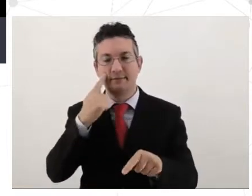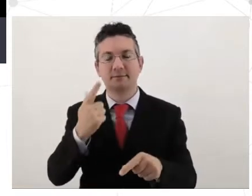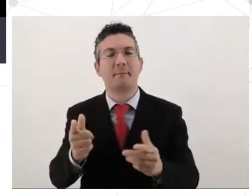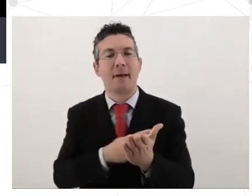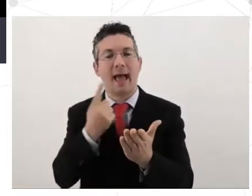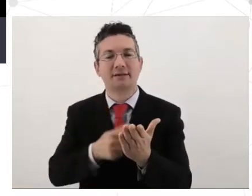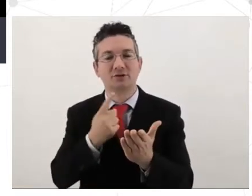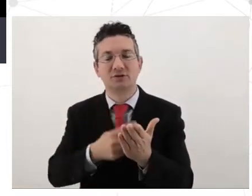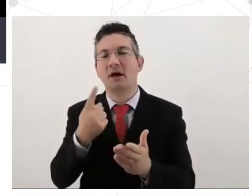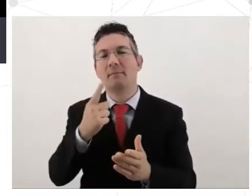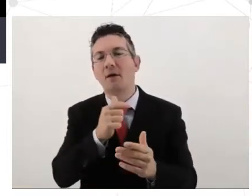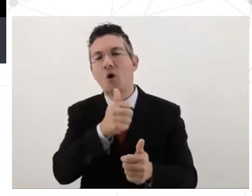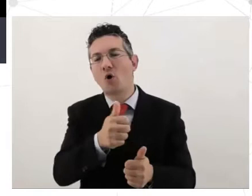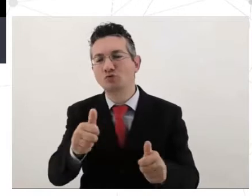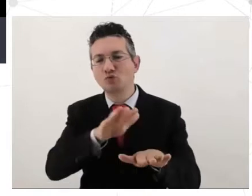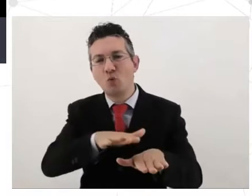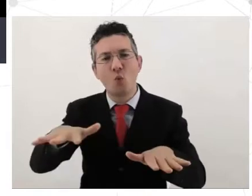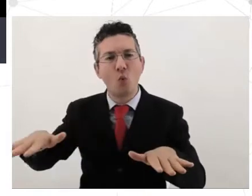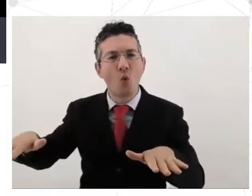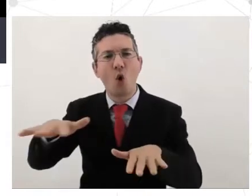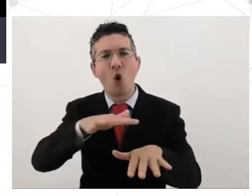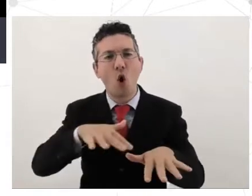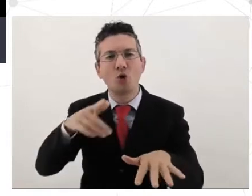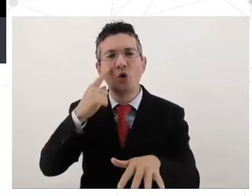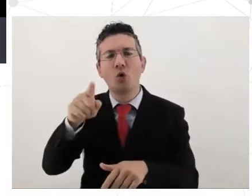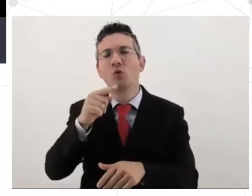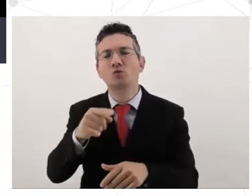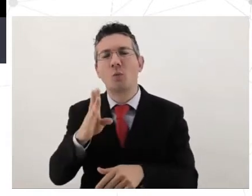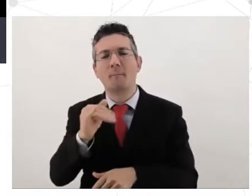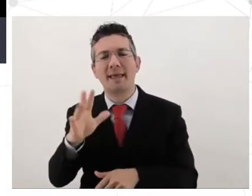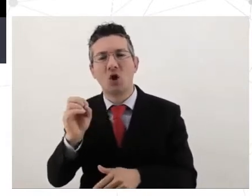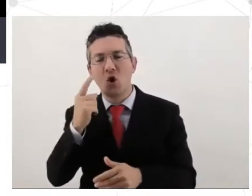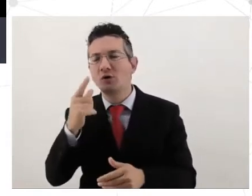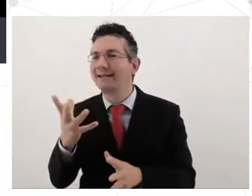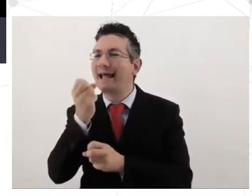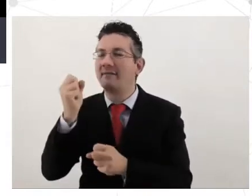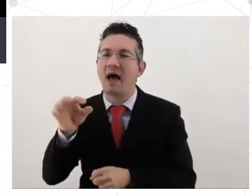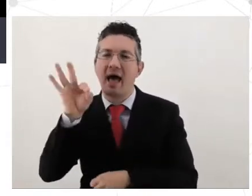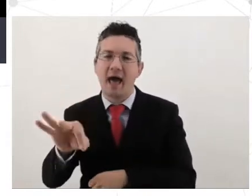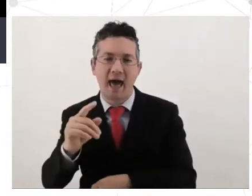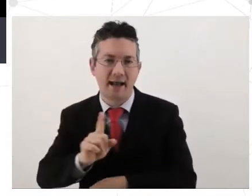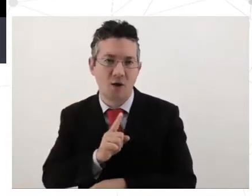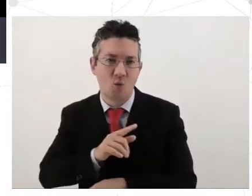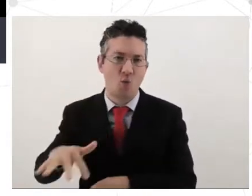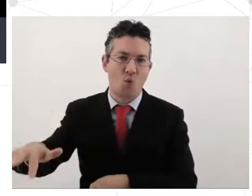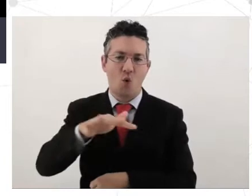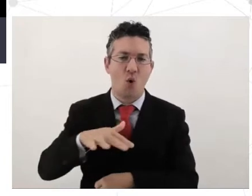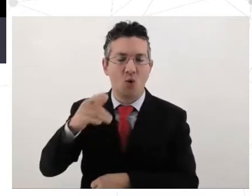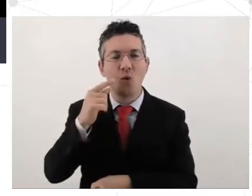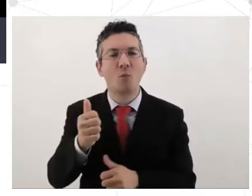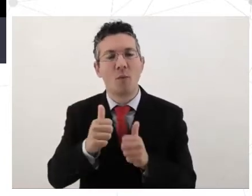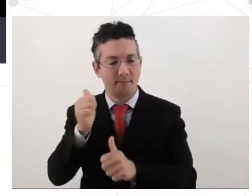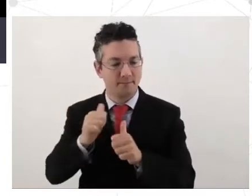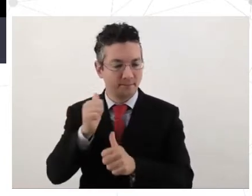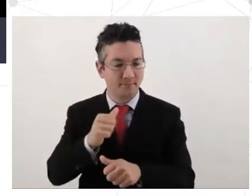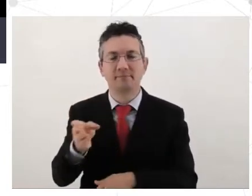their surroundings so that they can get around with a greater sense of independence. The way it works is that with a set